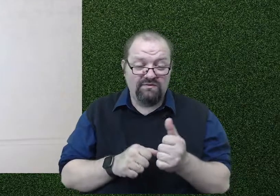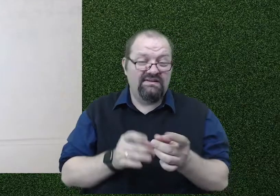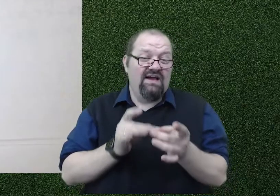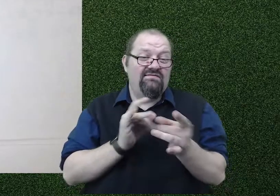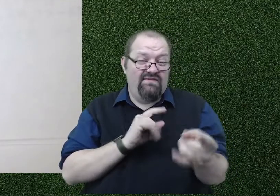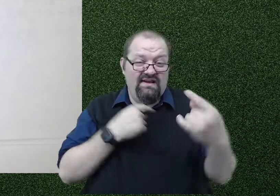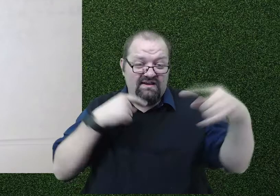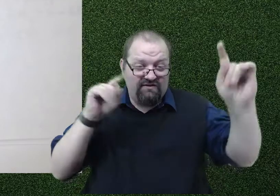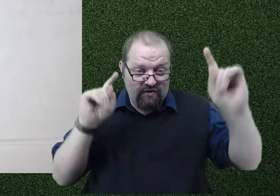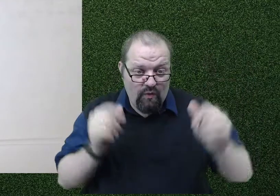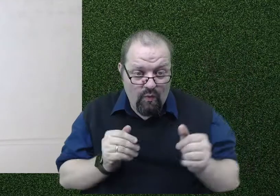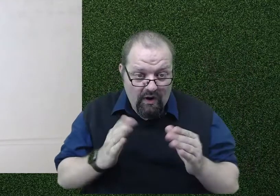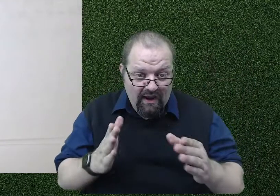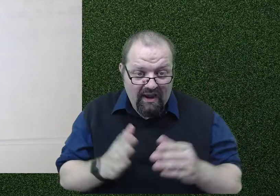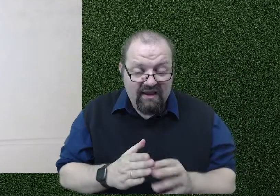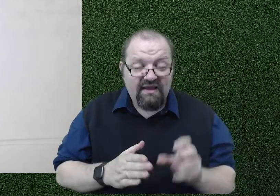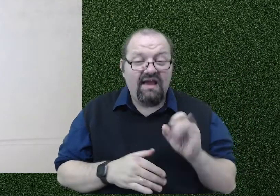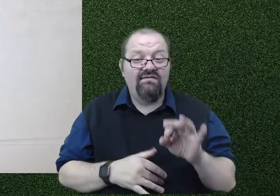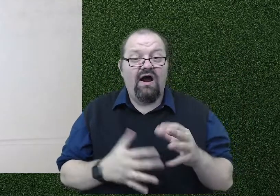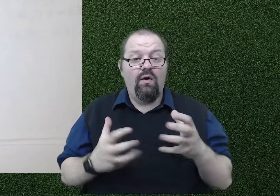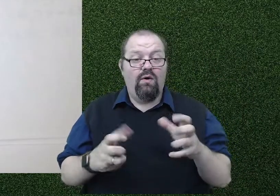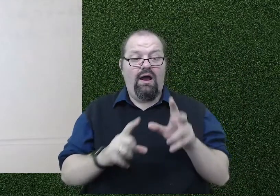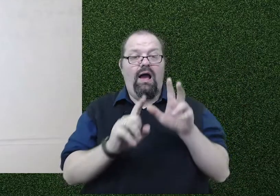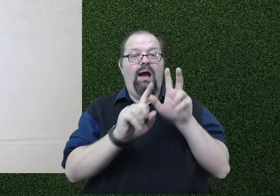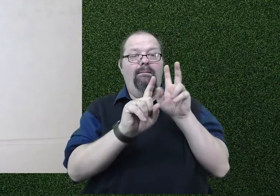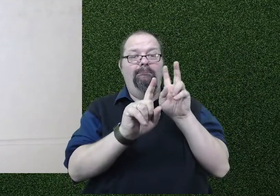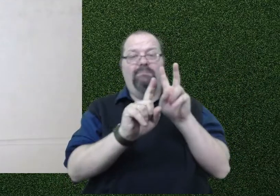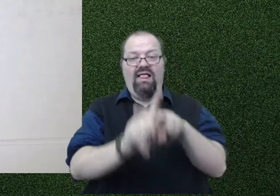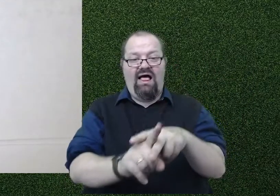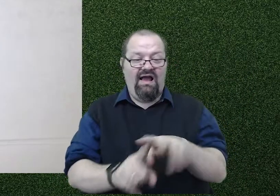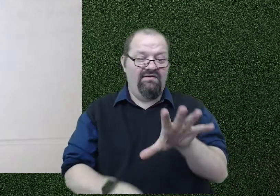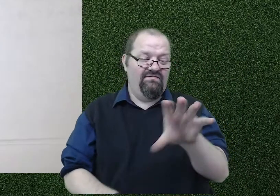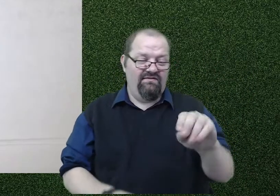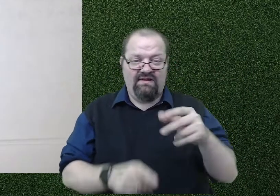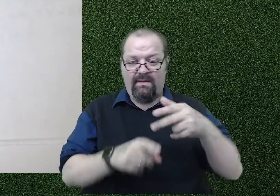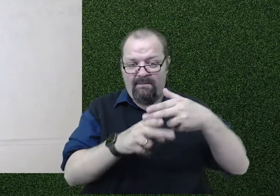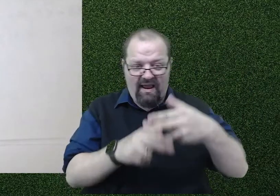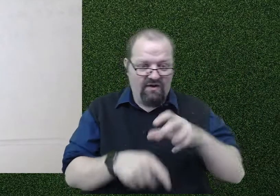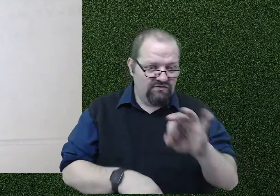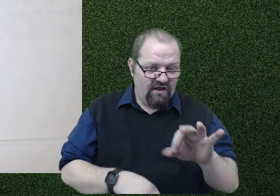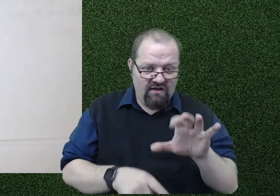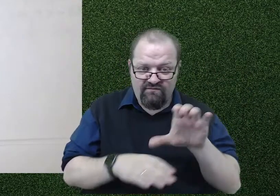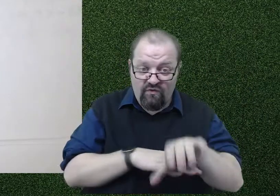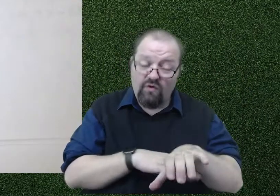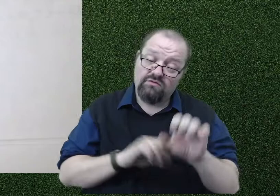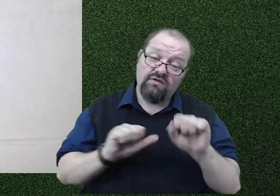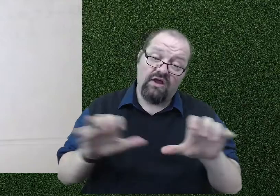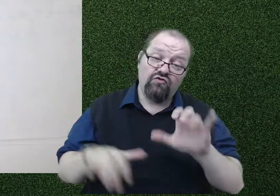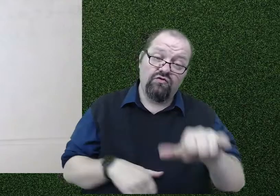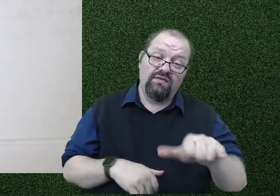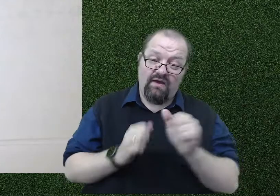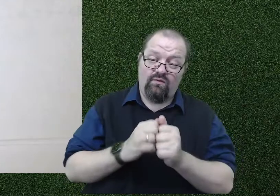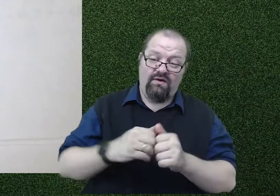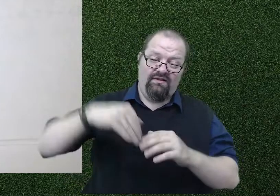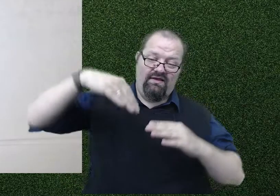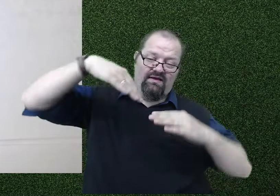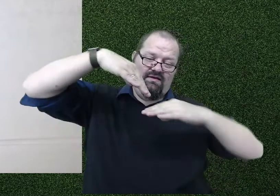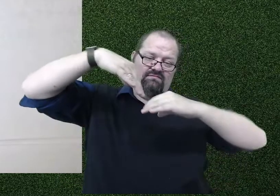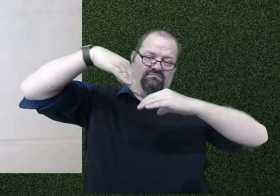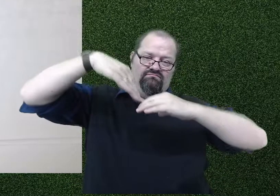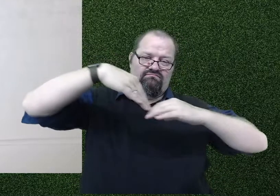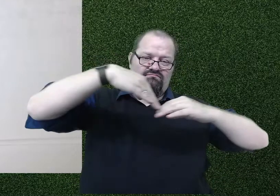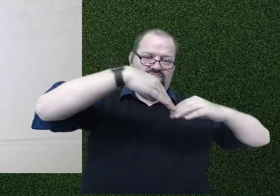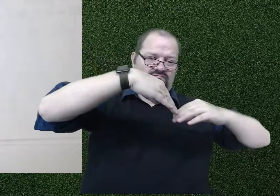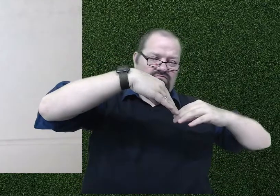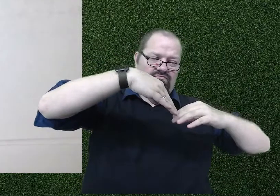as efficient as possible, if I'm applying 50 pounds of force at this angle, I mean, I could do that, but only part of that 50 pounds is